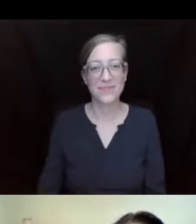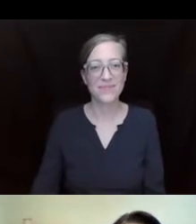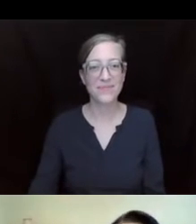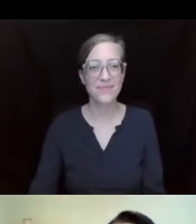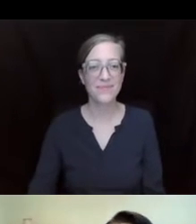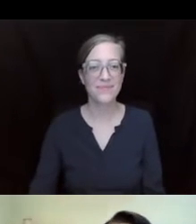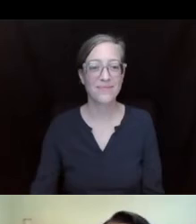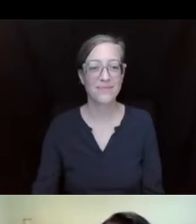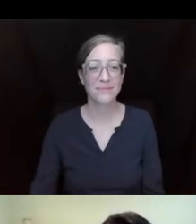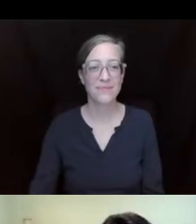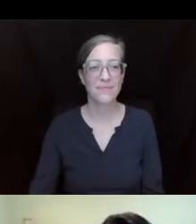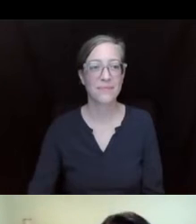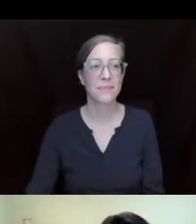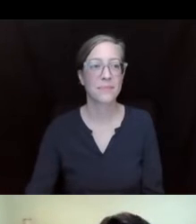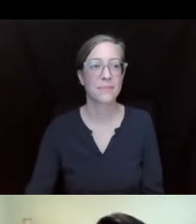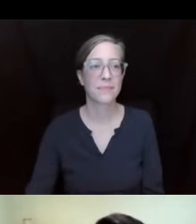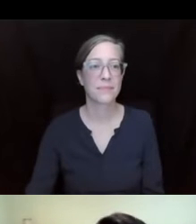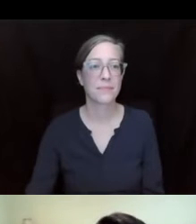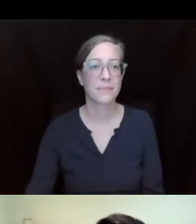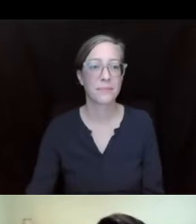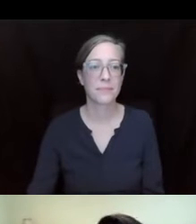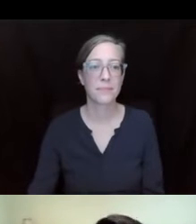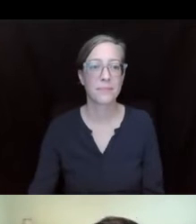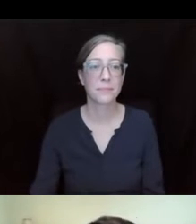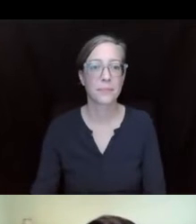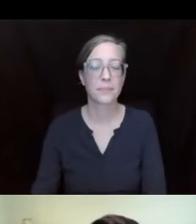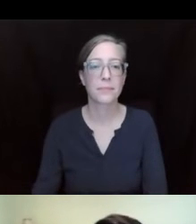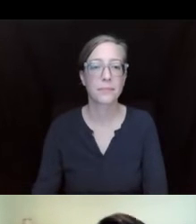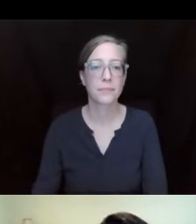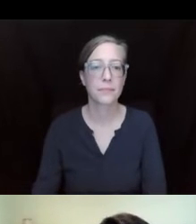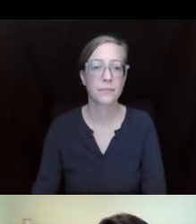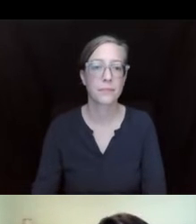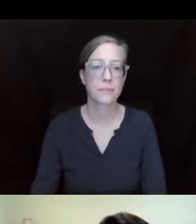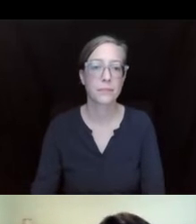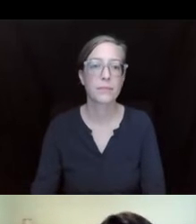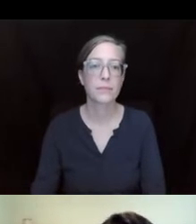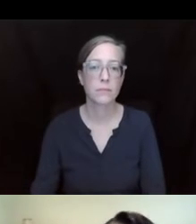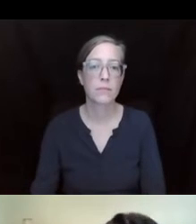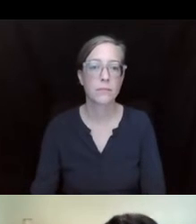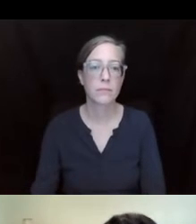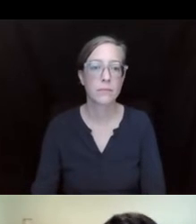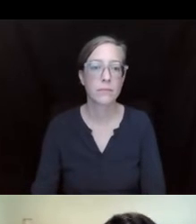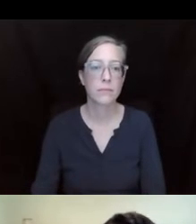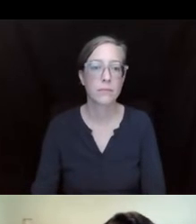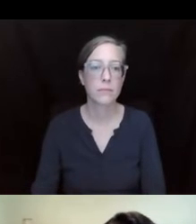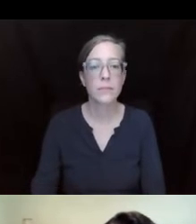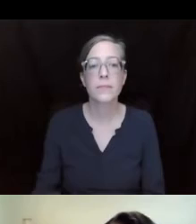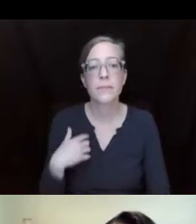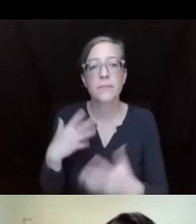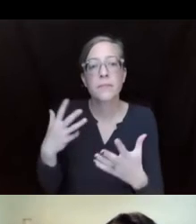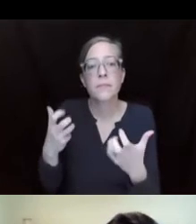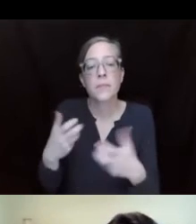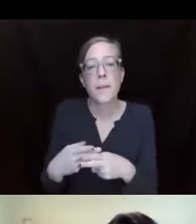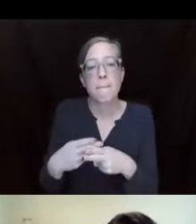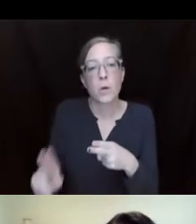Okay, now I want to talk very briefly. I know that a lot of people here have a background in chemistry, so perhaps